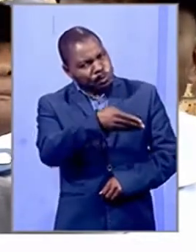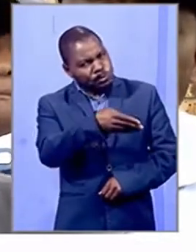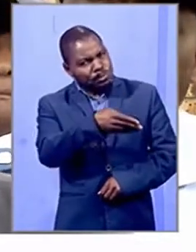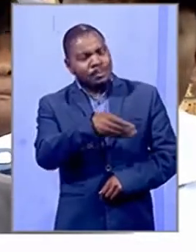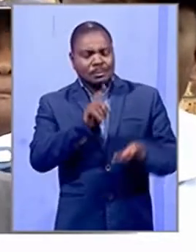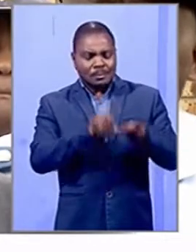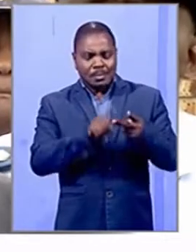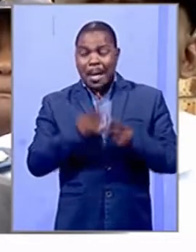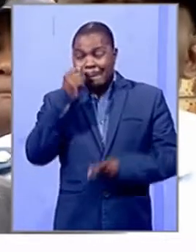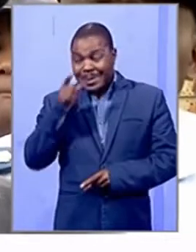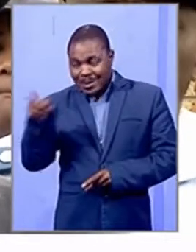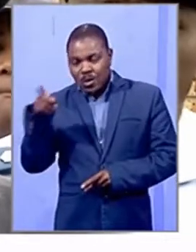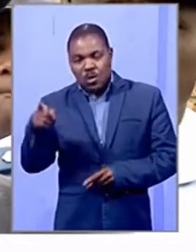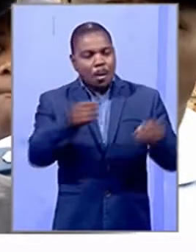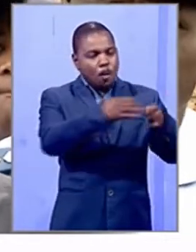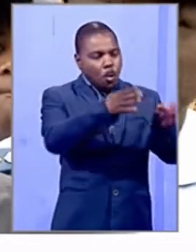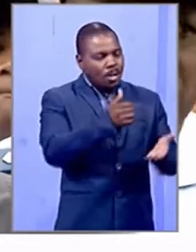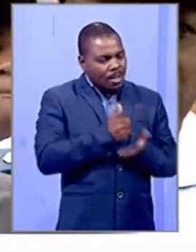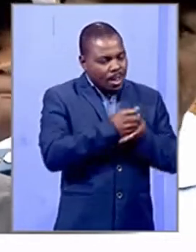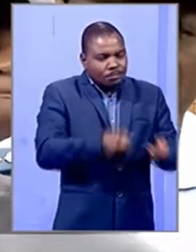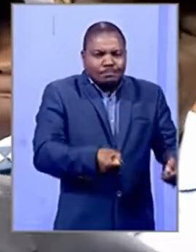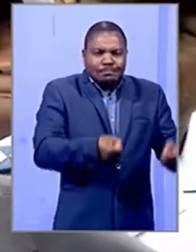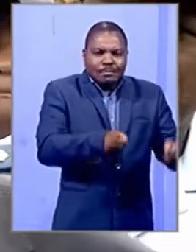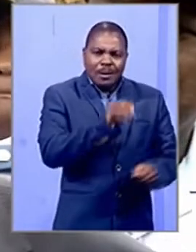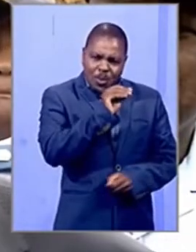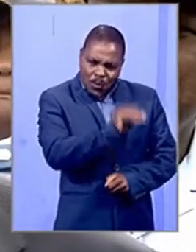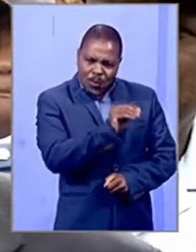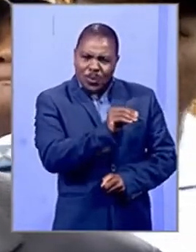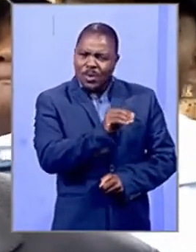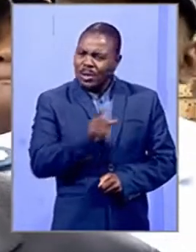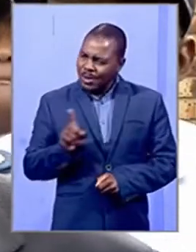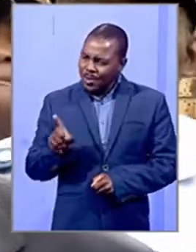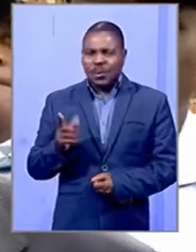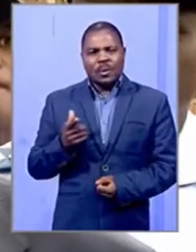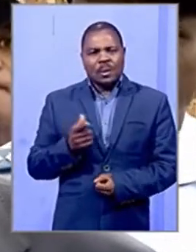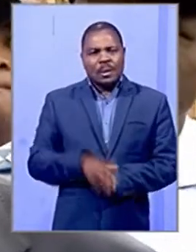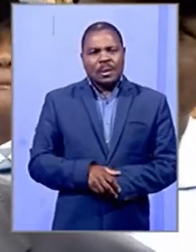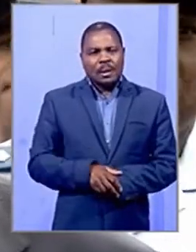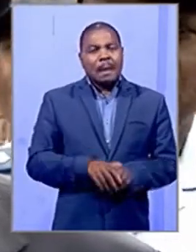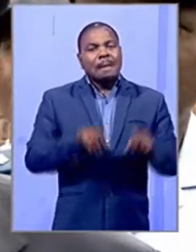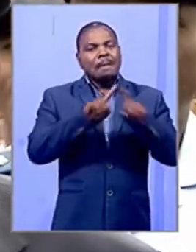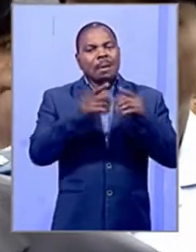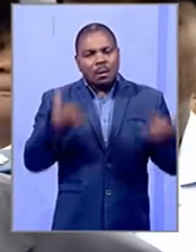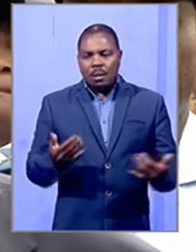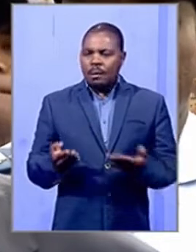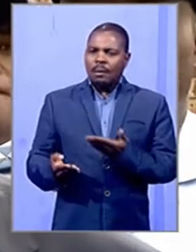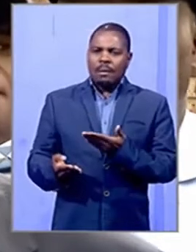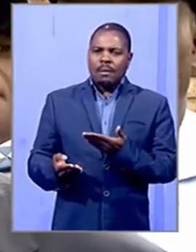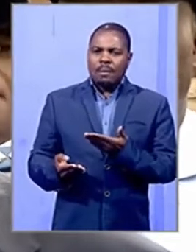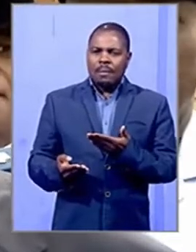a pallbearer of a person that was getting buried. But here we are